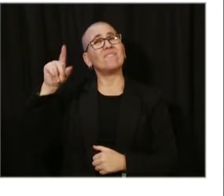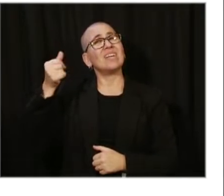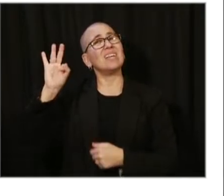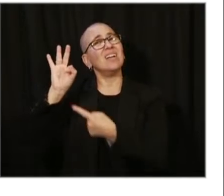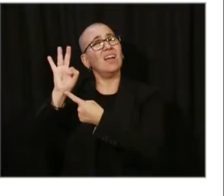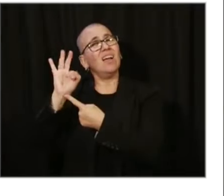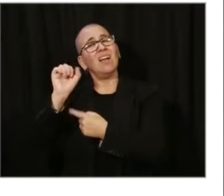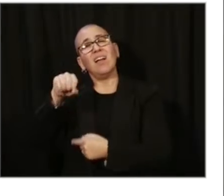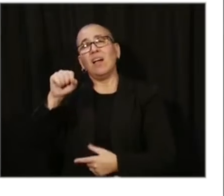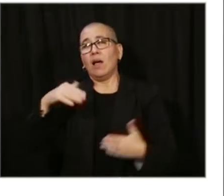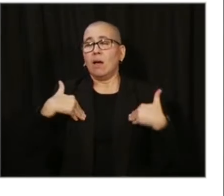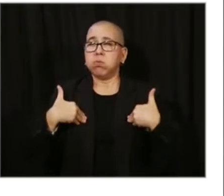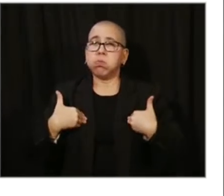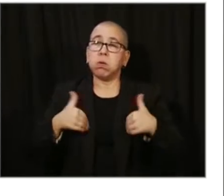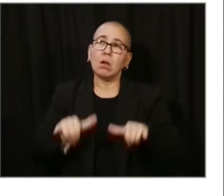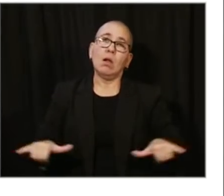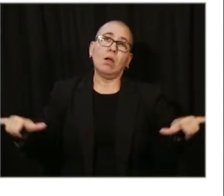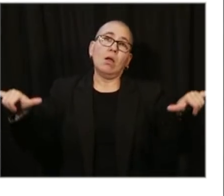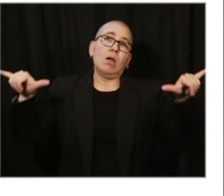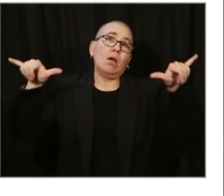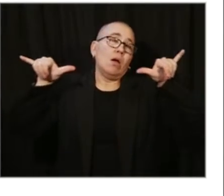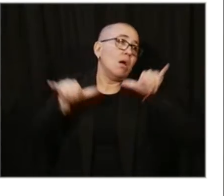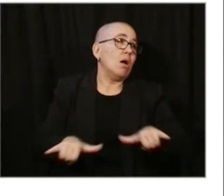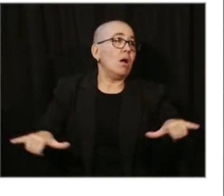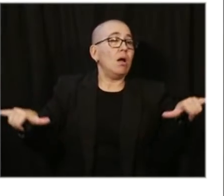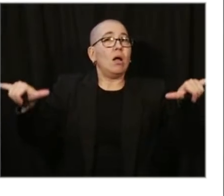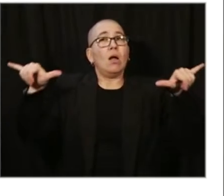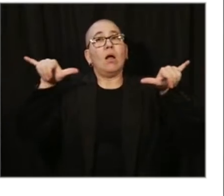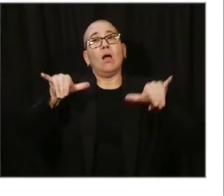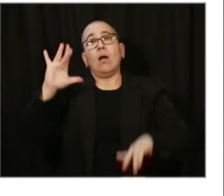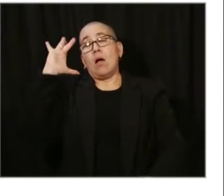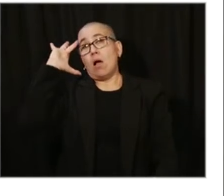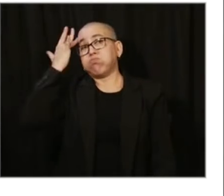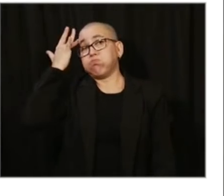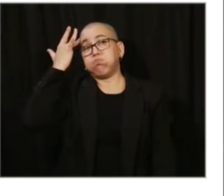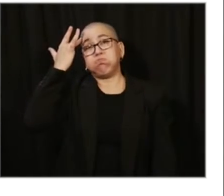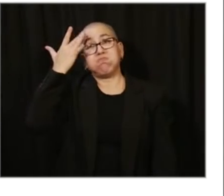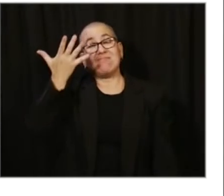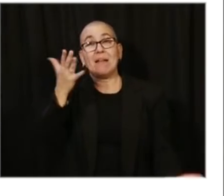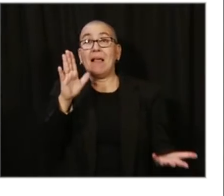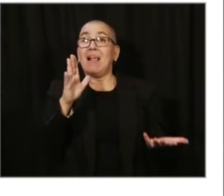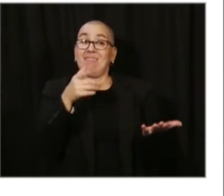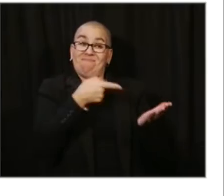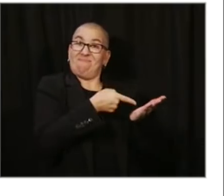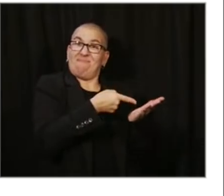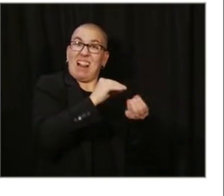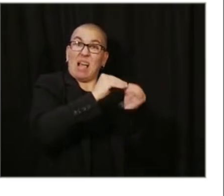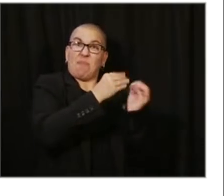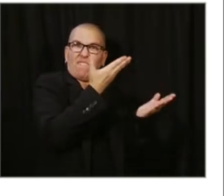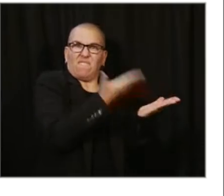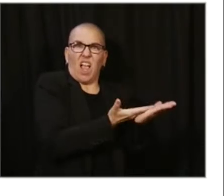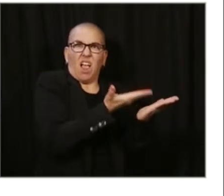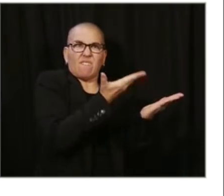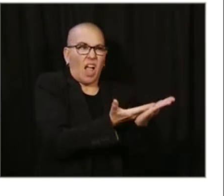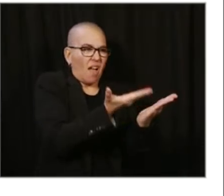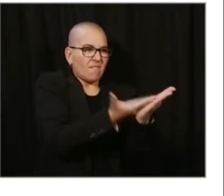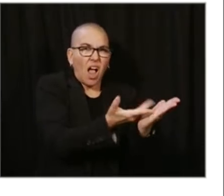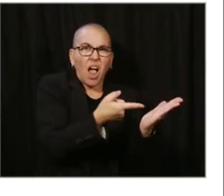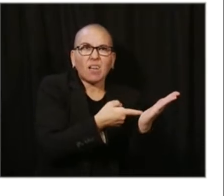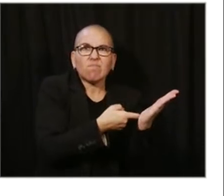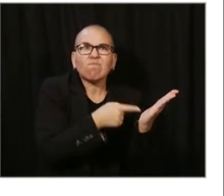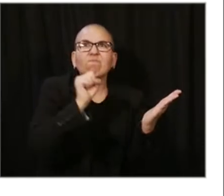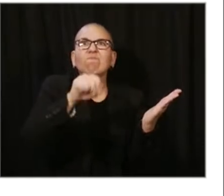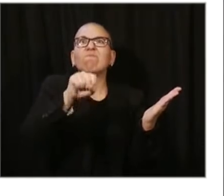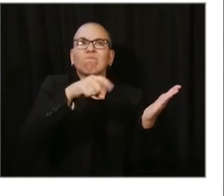be, the data supports, and it's there, masks work, social distancing work, keeping indoor gatherings to a smaller